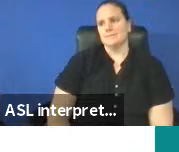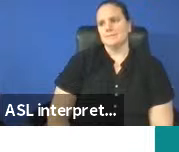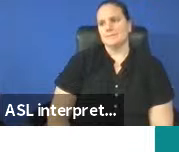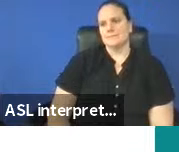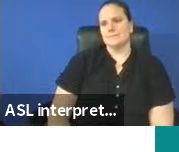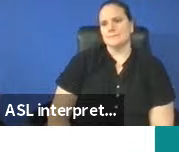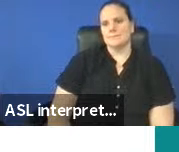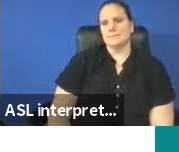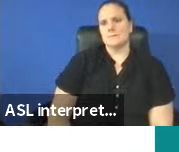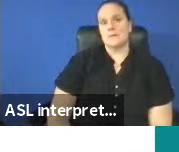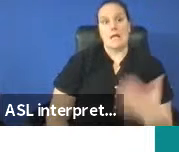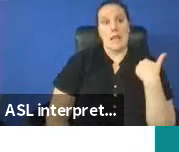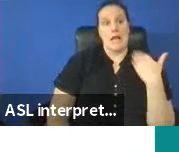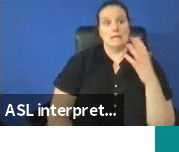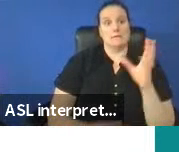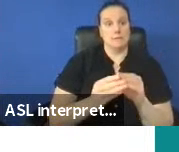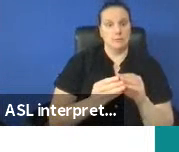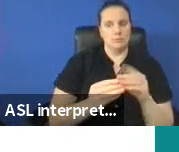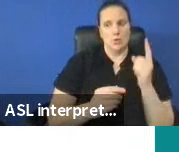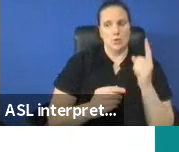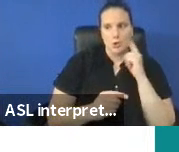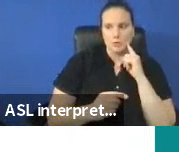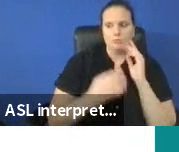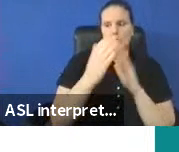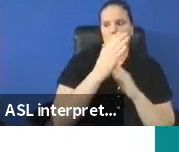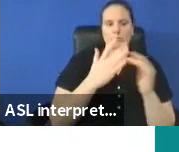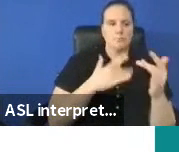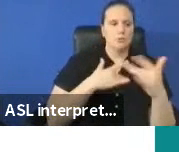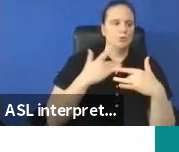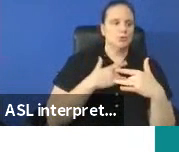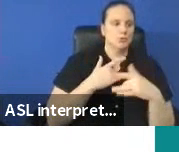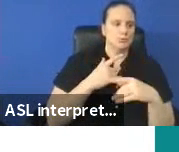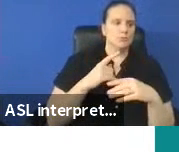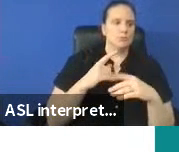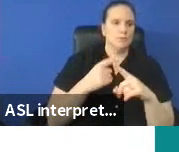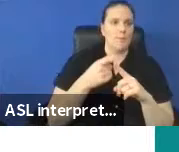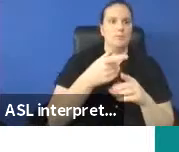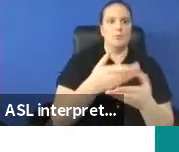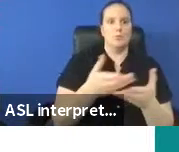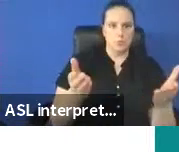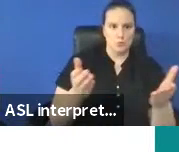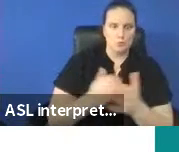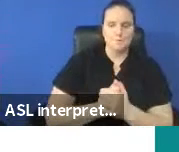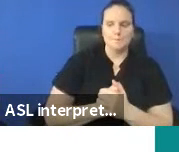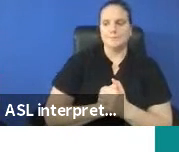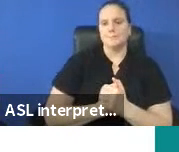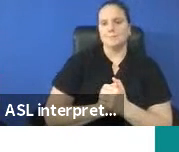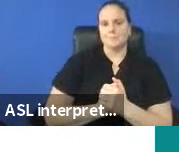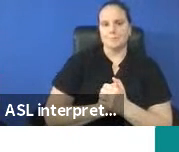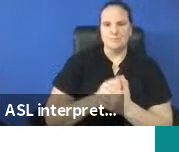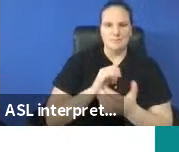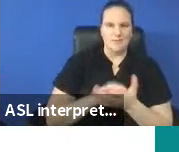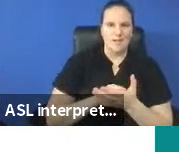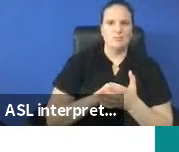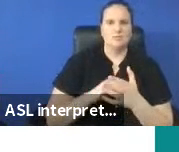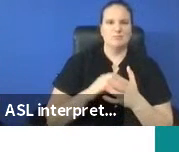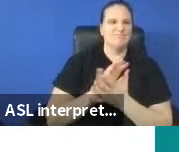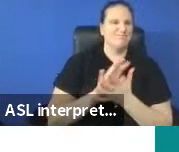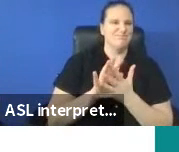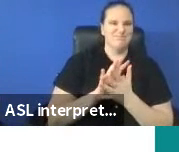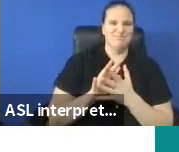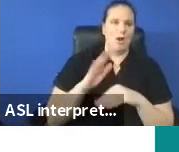In the last meeting, we heard some top concerns from you, and those were congestion across the